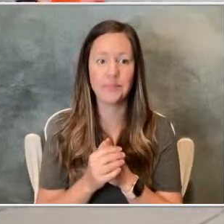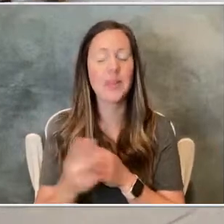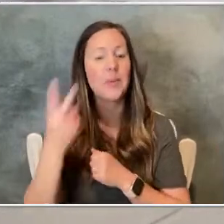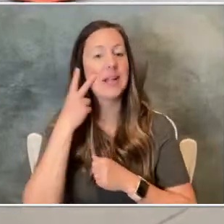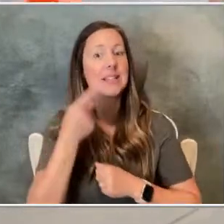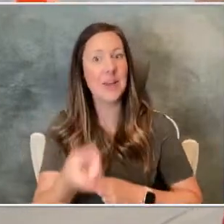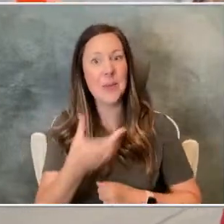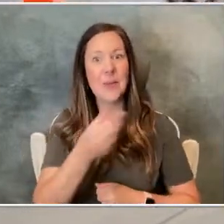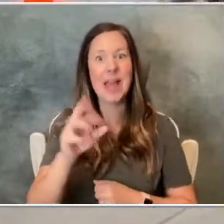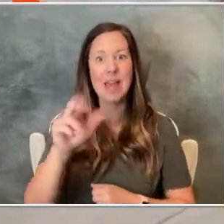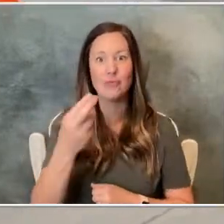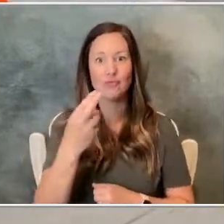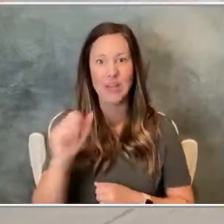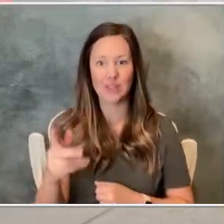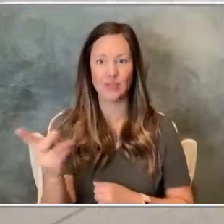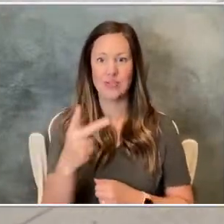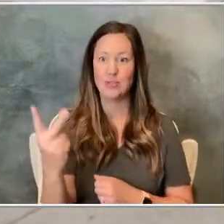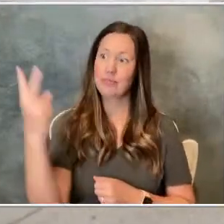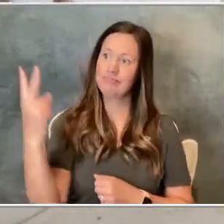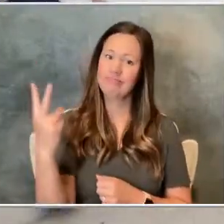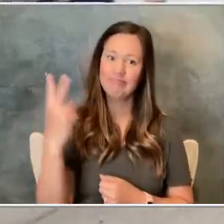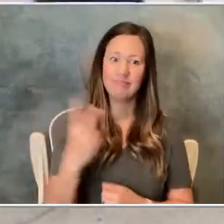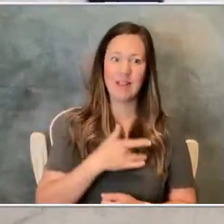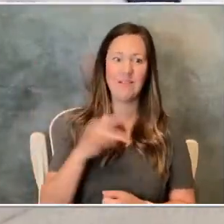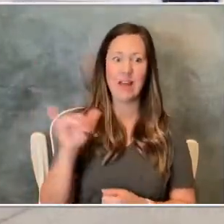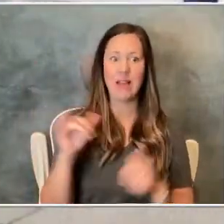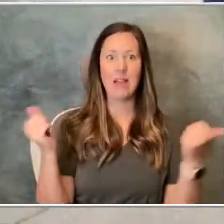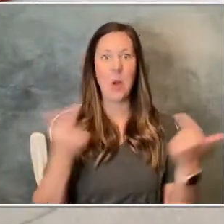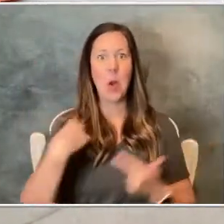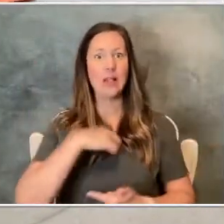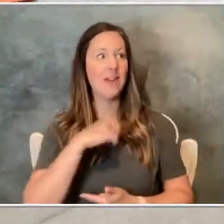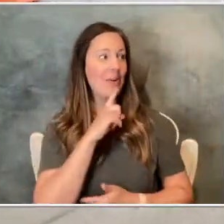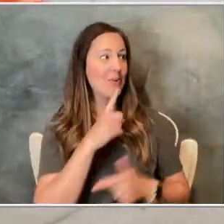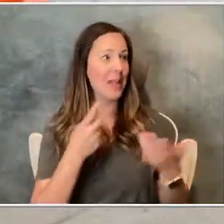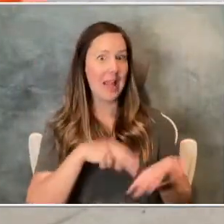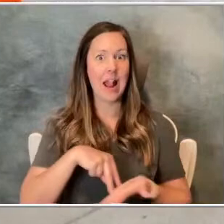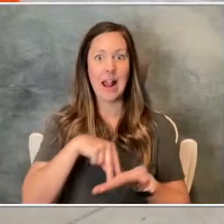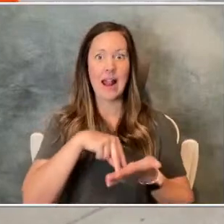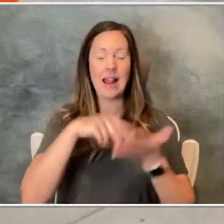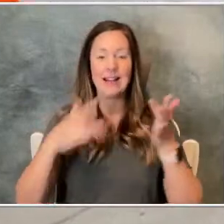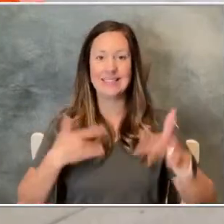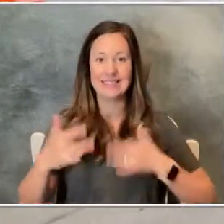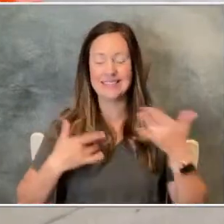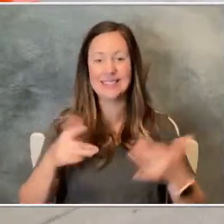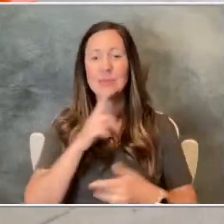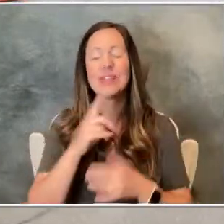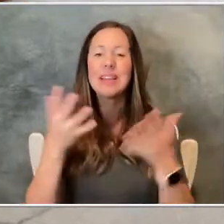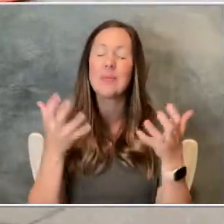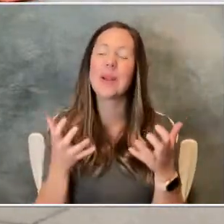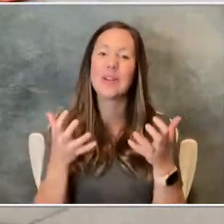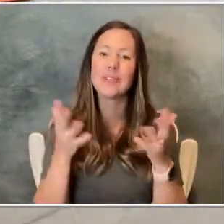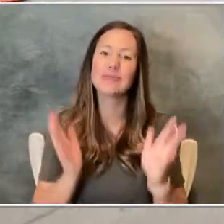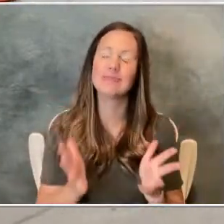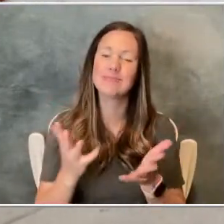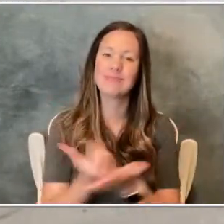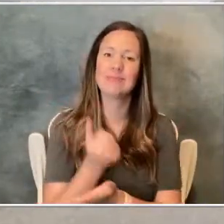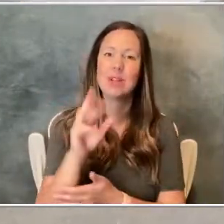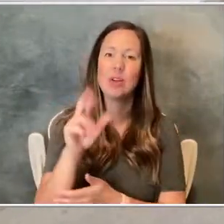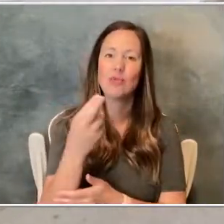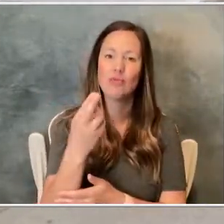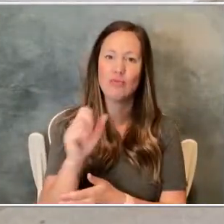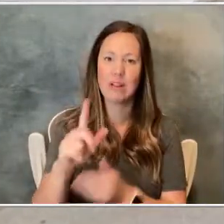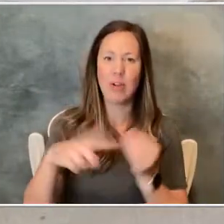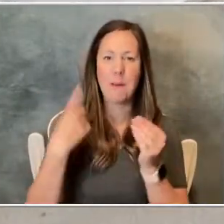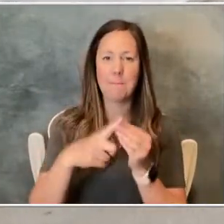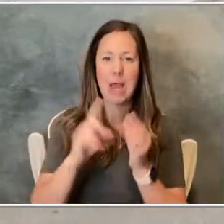walking towards me, it felt like you were kind of floating. We're all floating on cloud nine. So I want to talk a little bit to Rachel about the gift that the